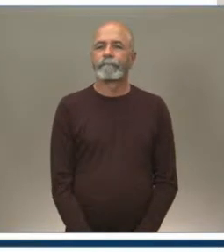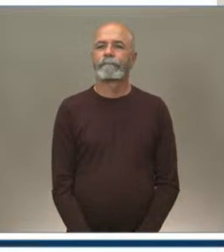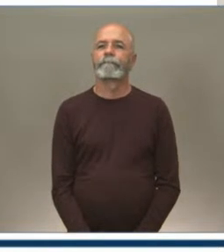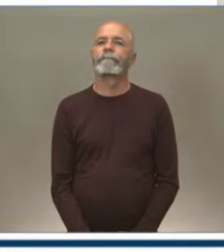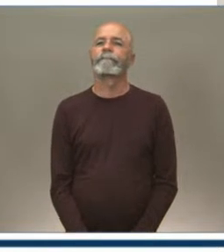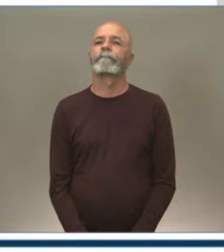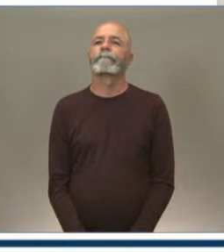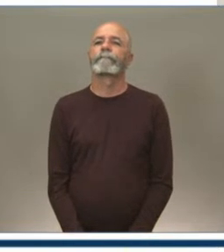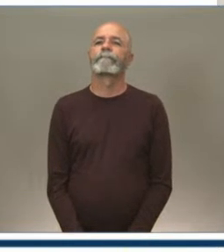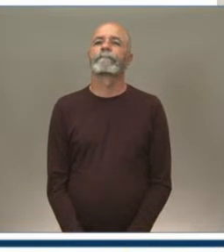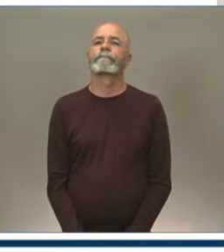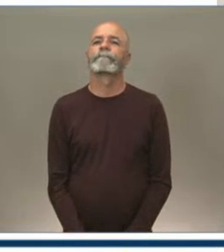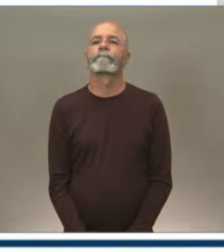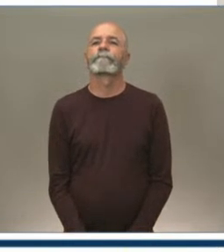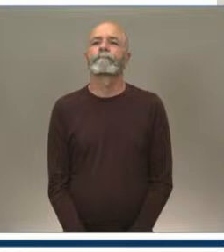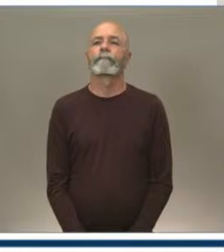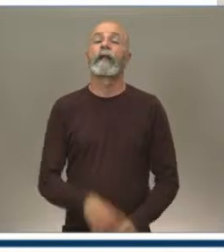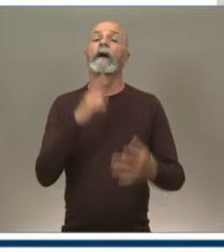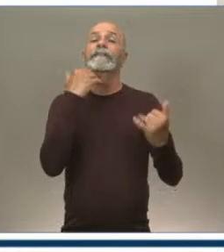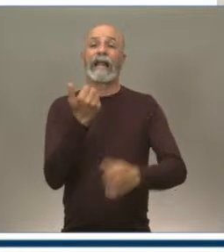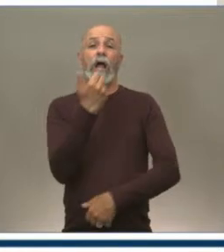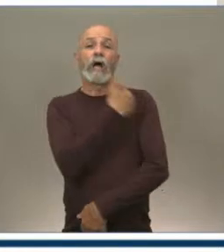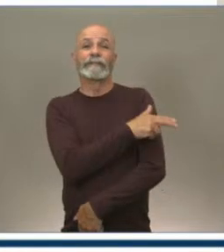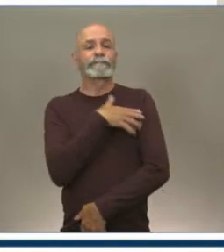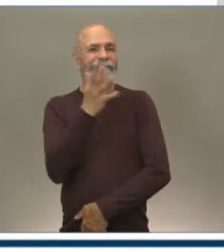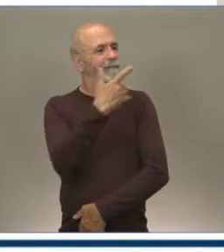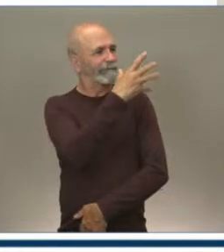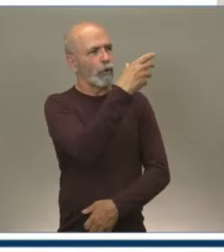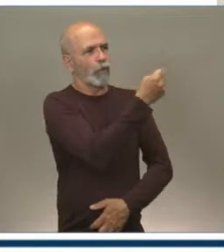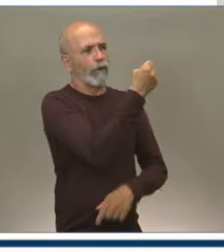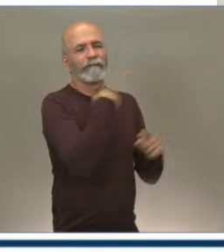curtailed or postponed in hospitals in order to increase capacity?